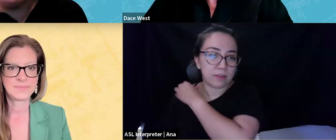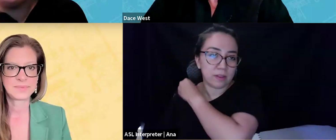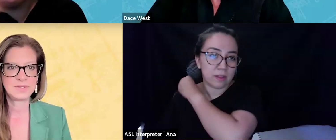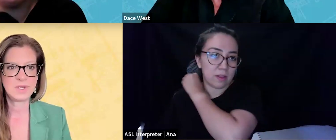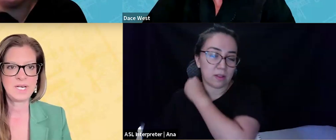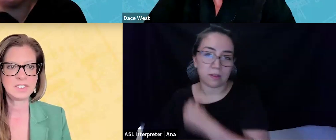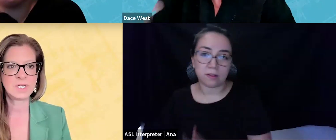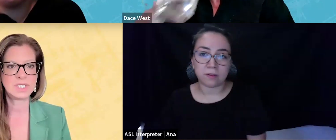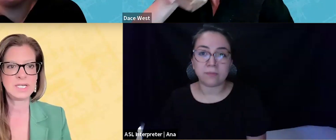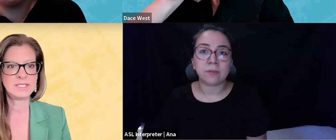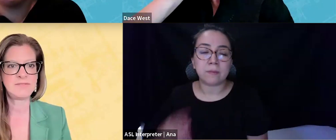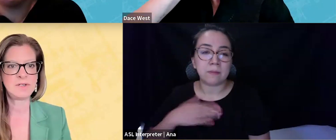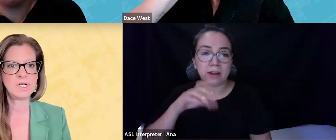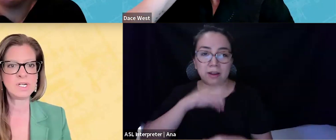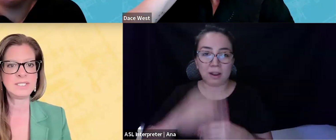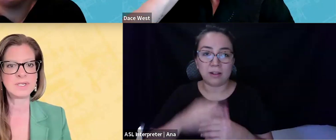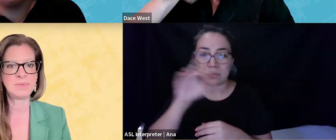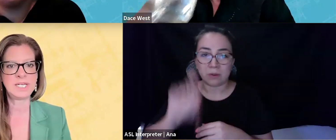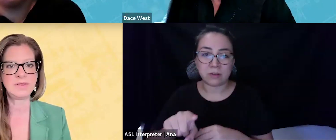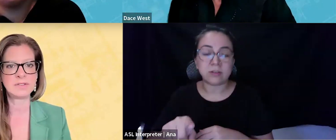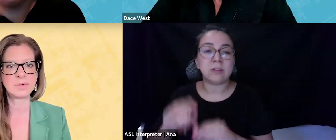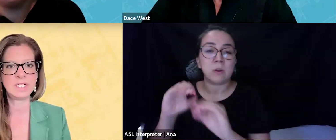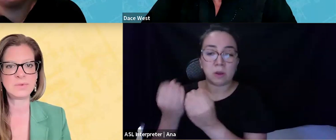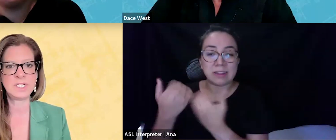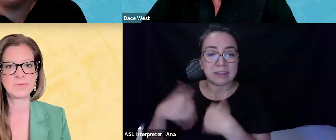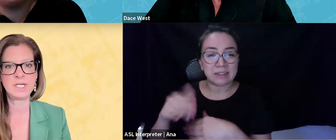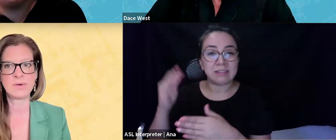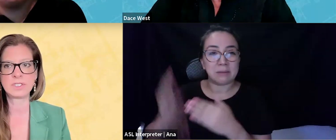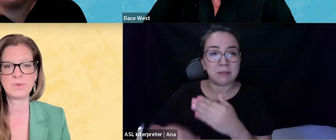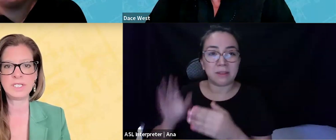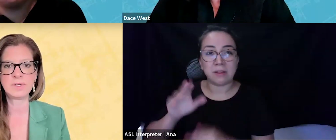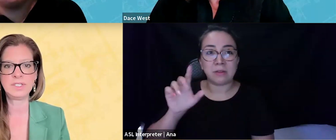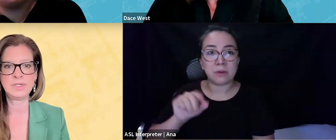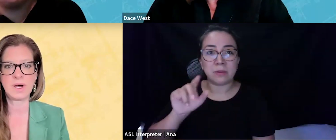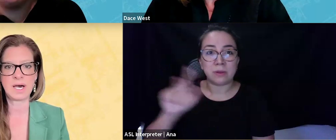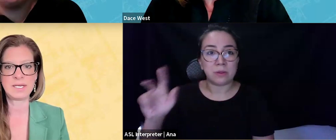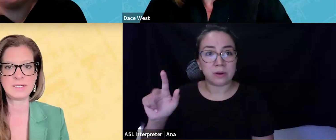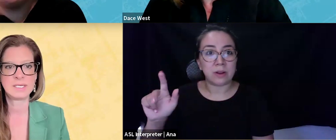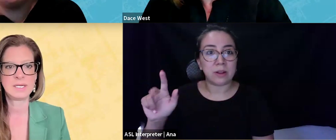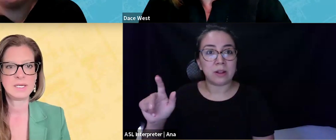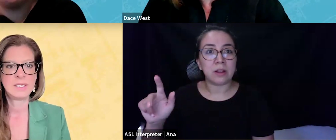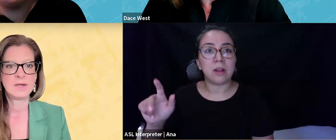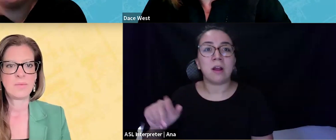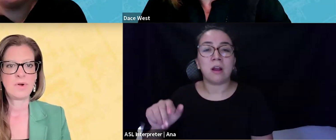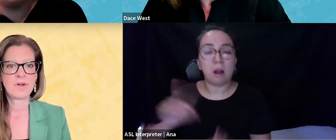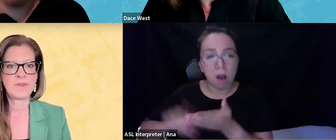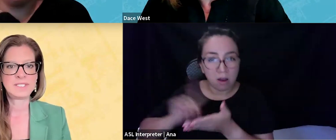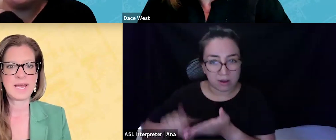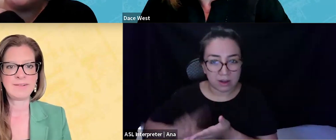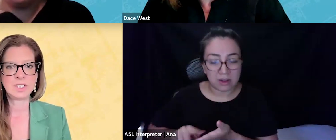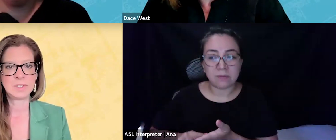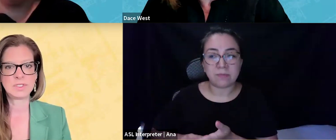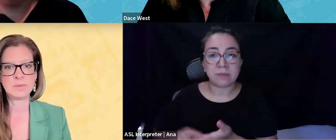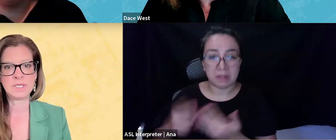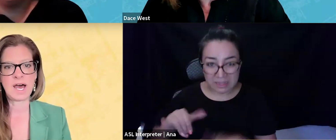Okay. So my next question is, if an org is still completing their 2023 or 2022 audit, where are they